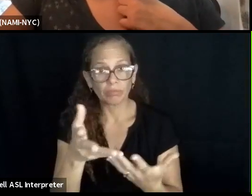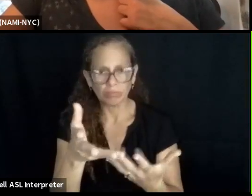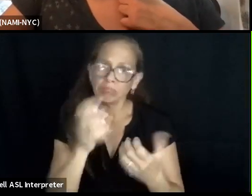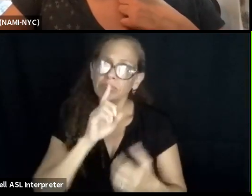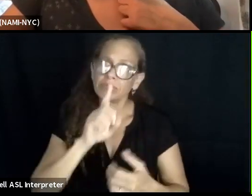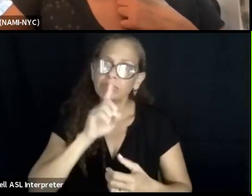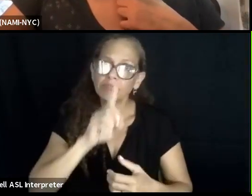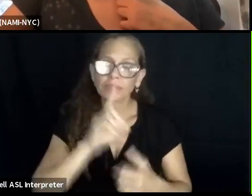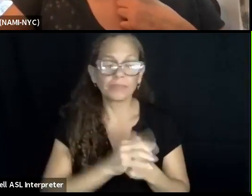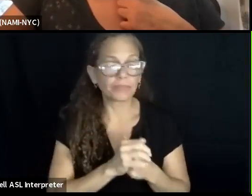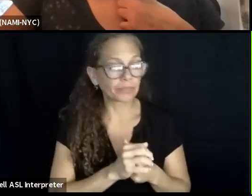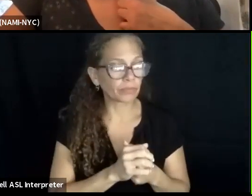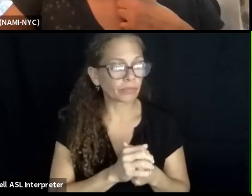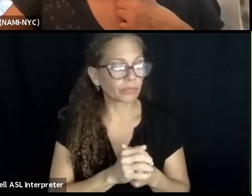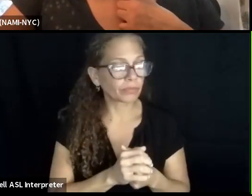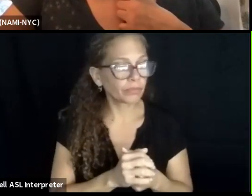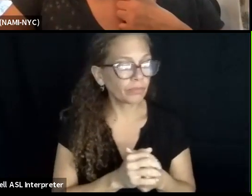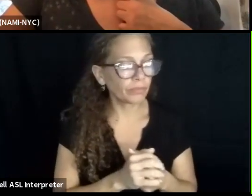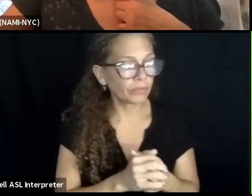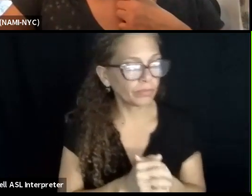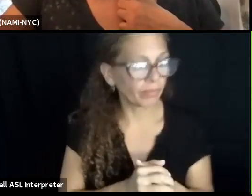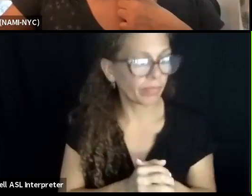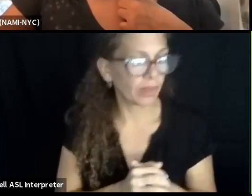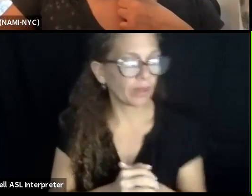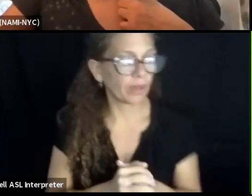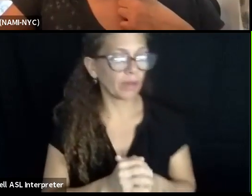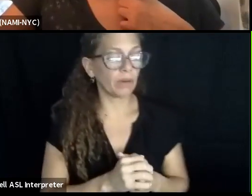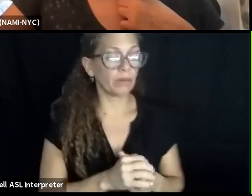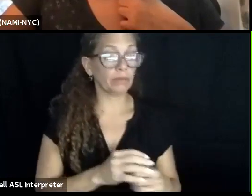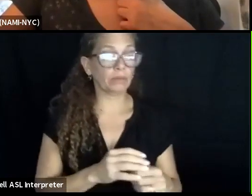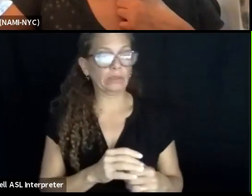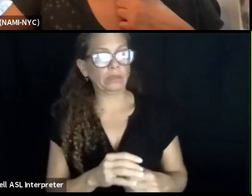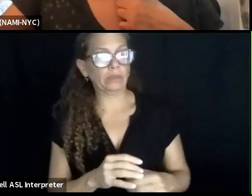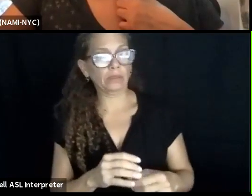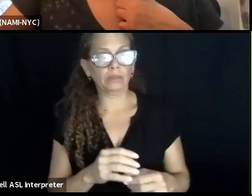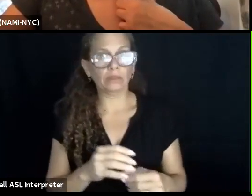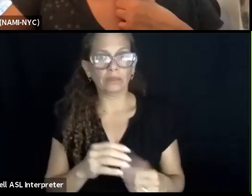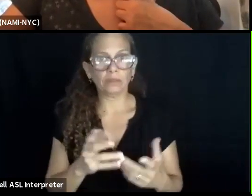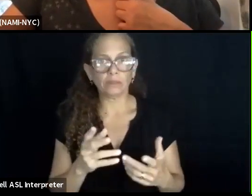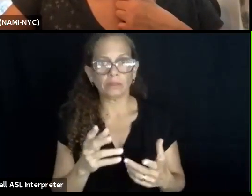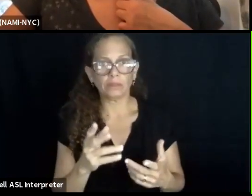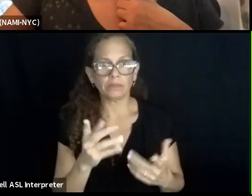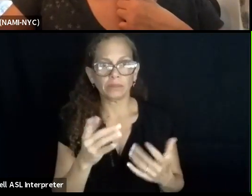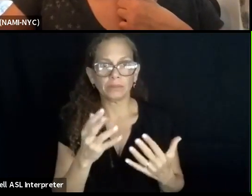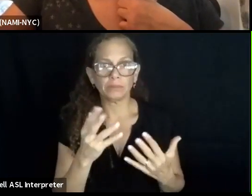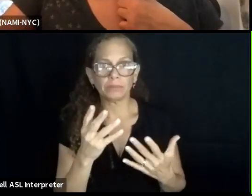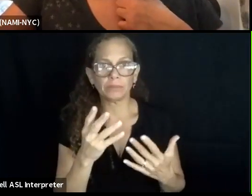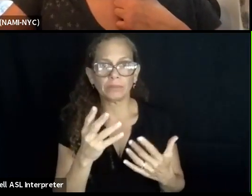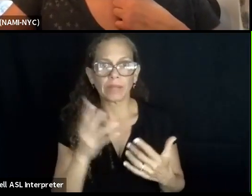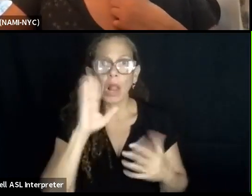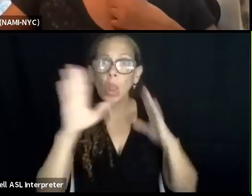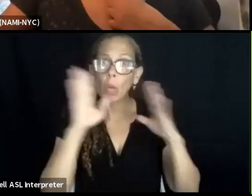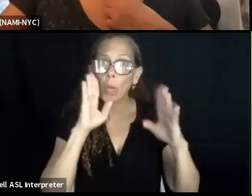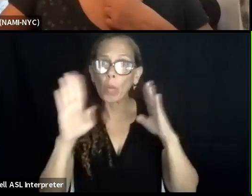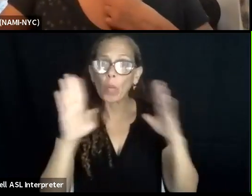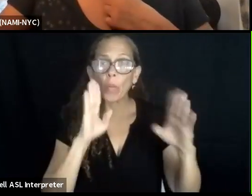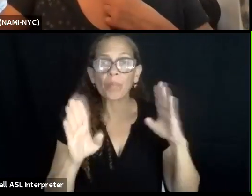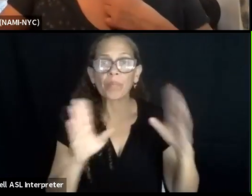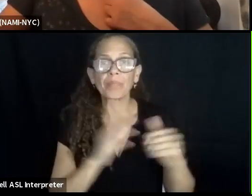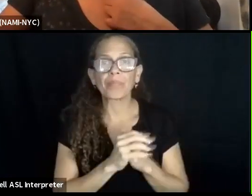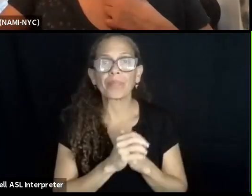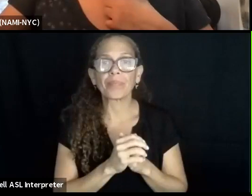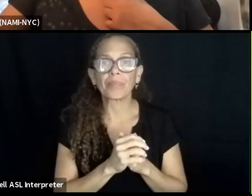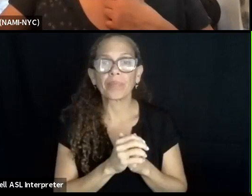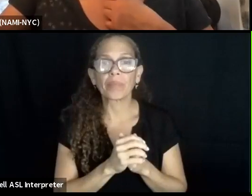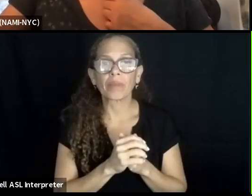Sure. I don't know if my video should be pinned just so then it's there. Hello, everybody.